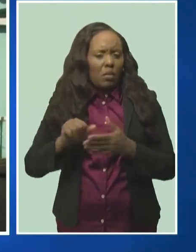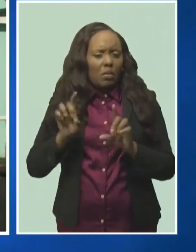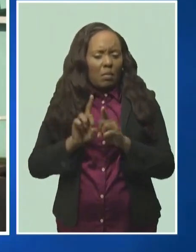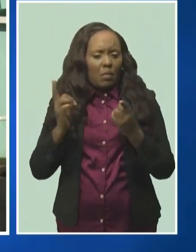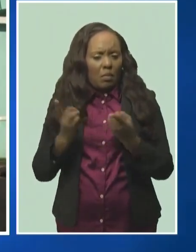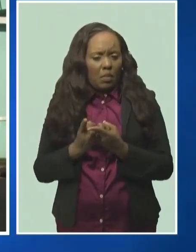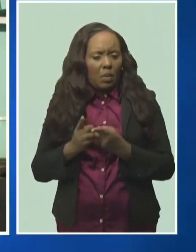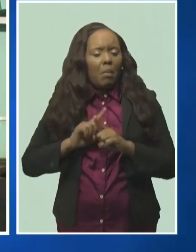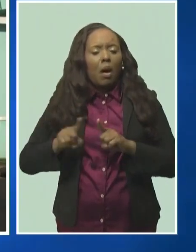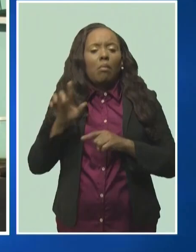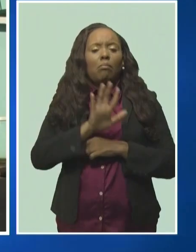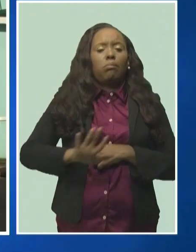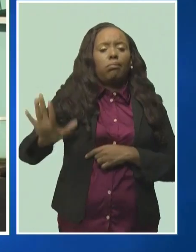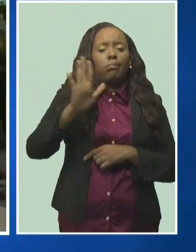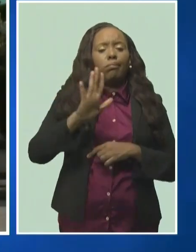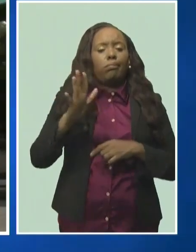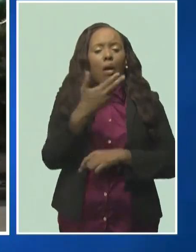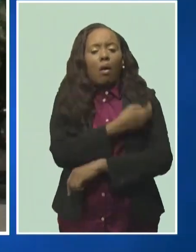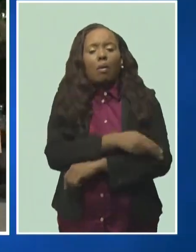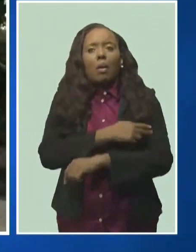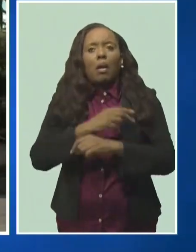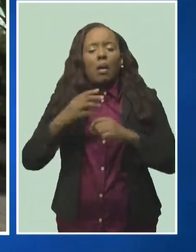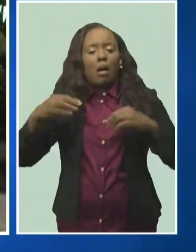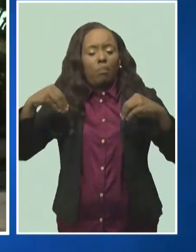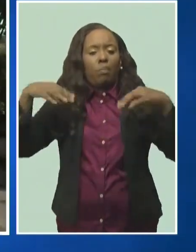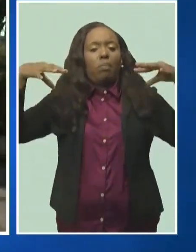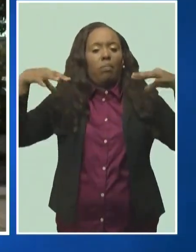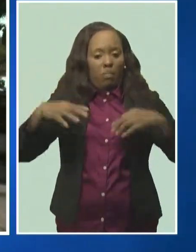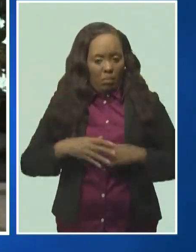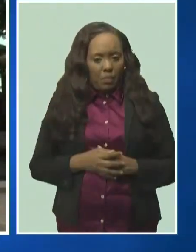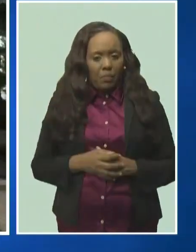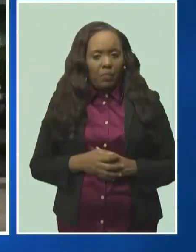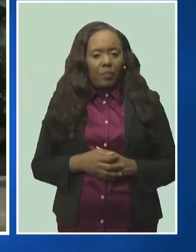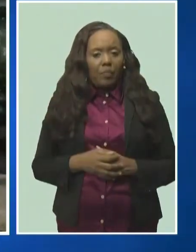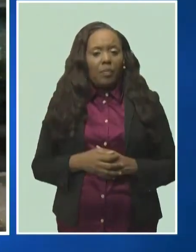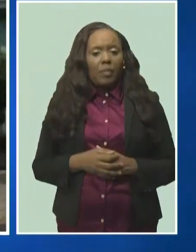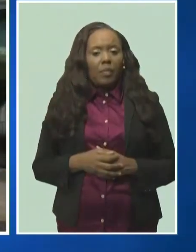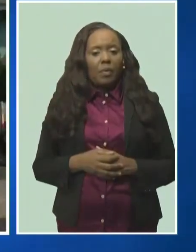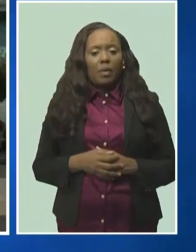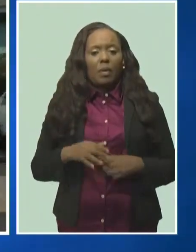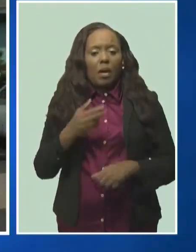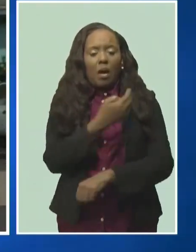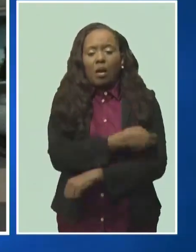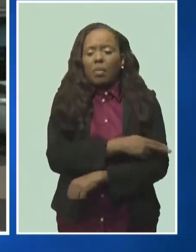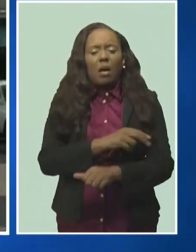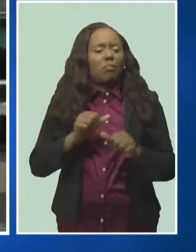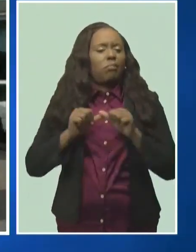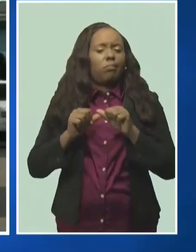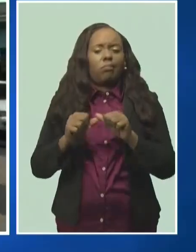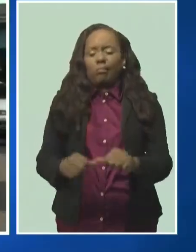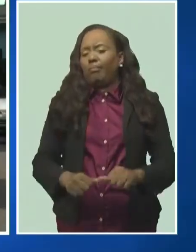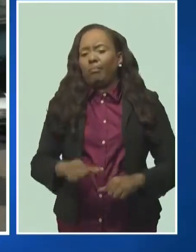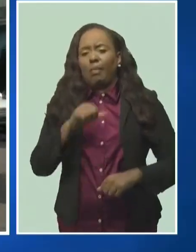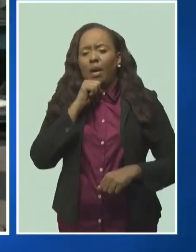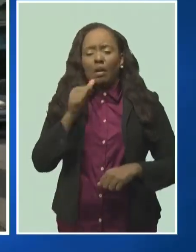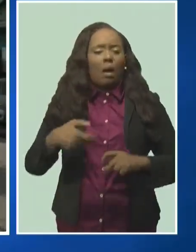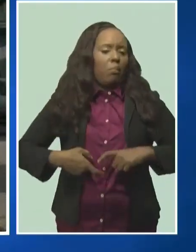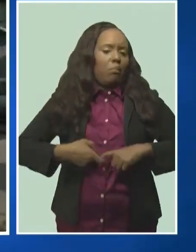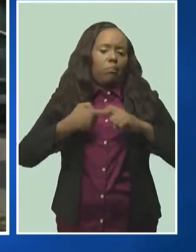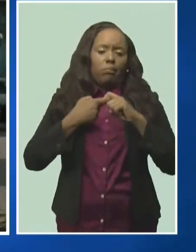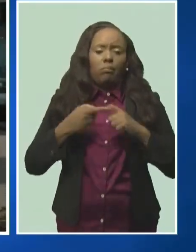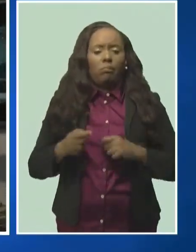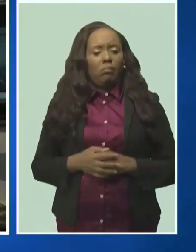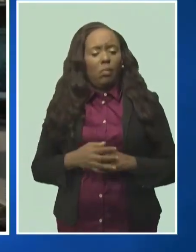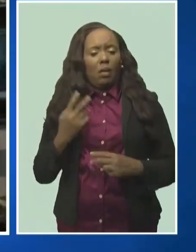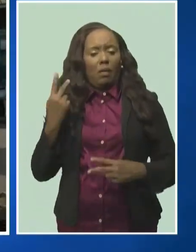to that department has since been restored. Officials say the general operations of the hospital were uninterrupted, visiting